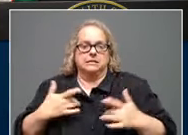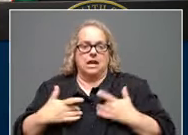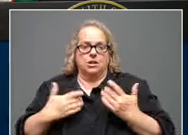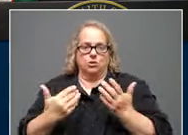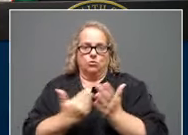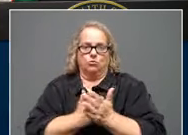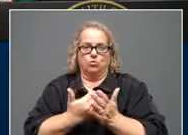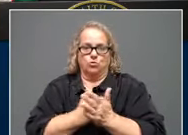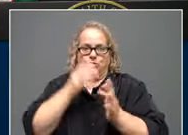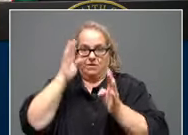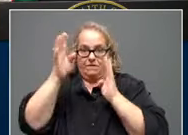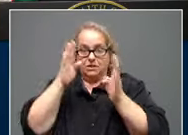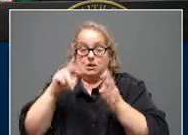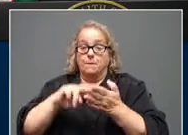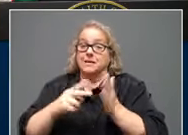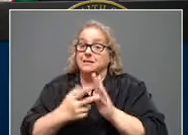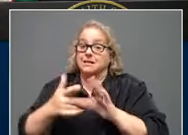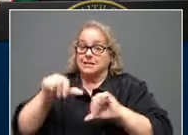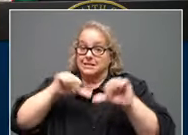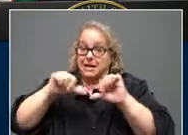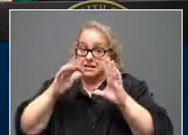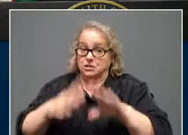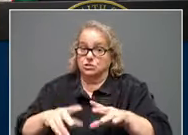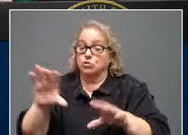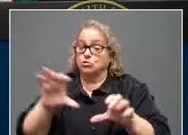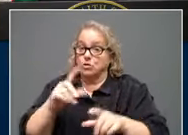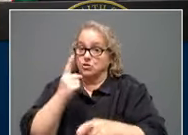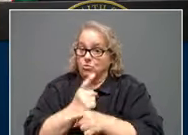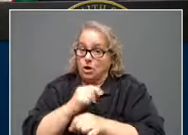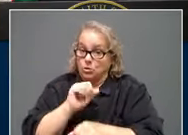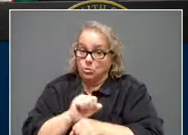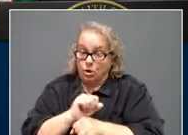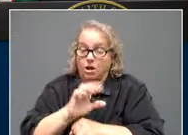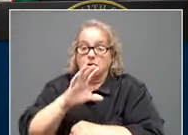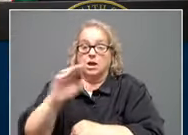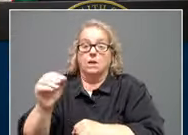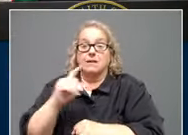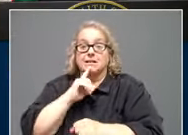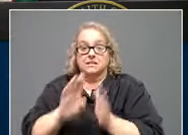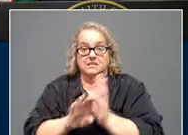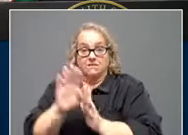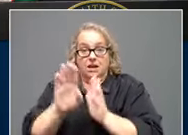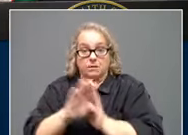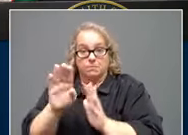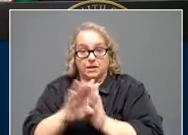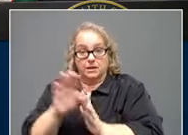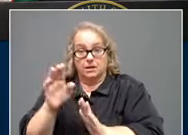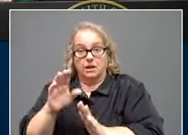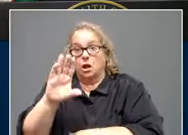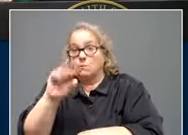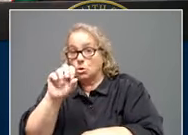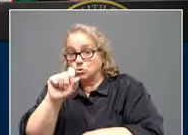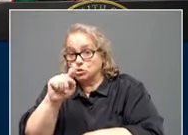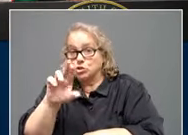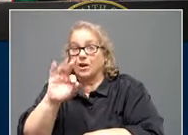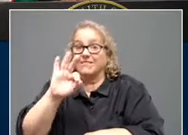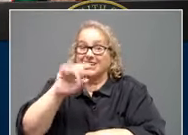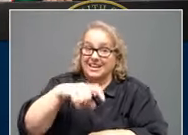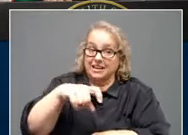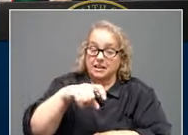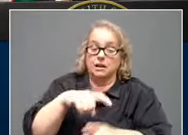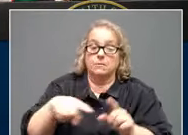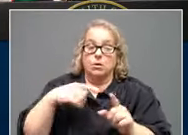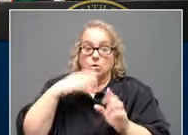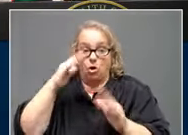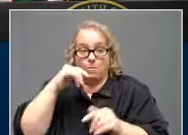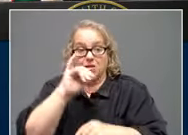work. The companies are developing boosters as needed. We certainly hope this is proven out by more